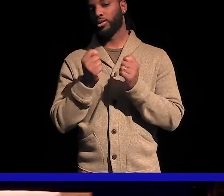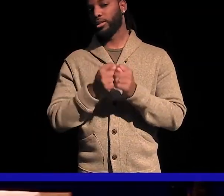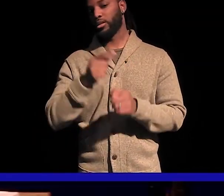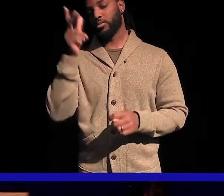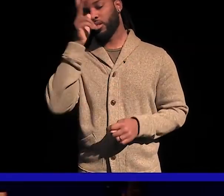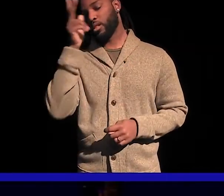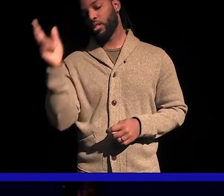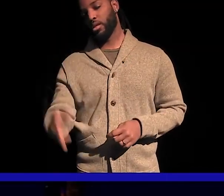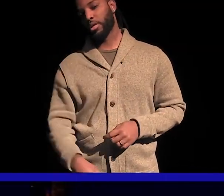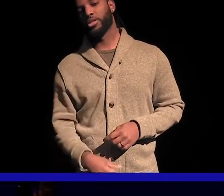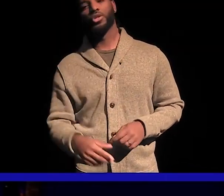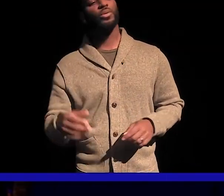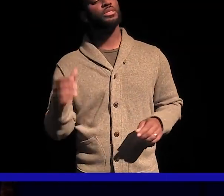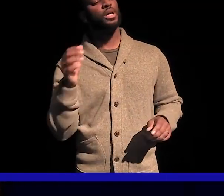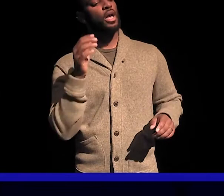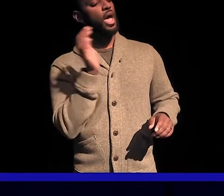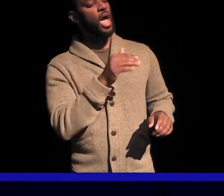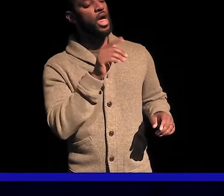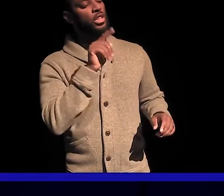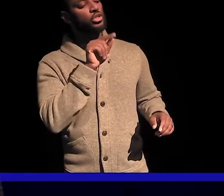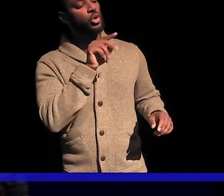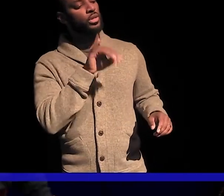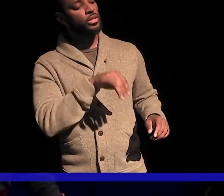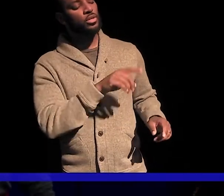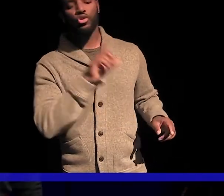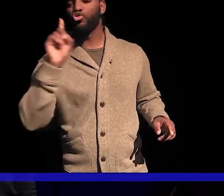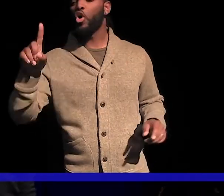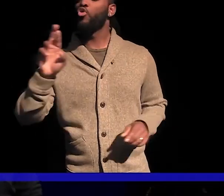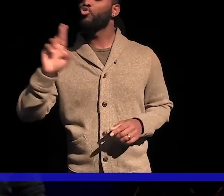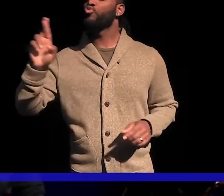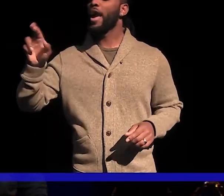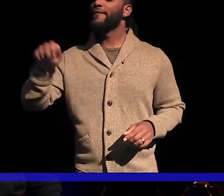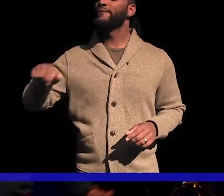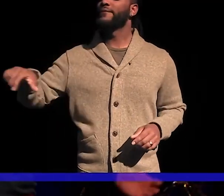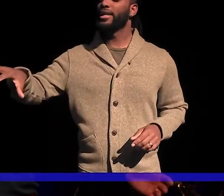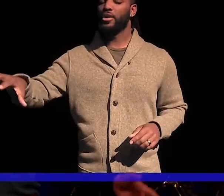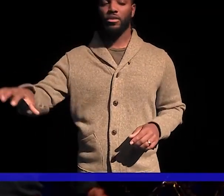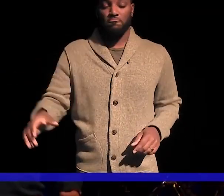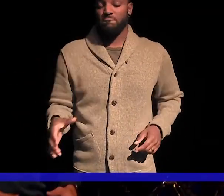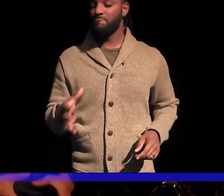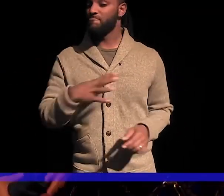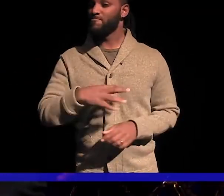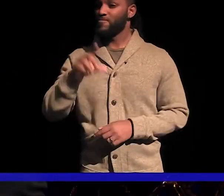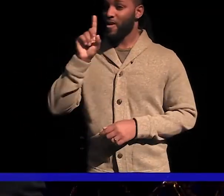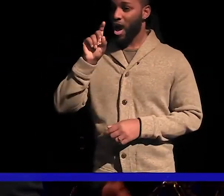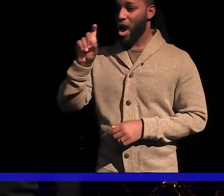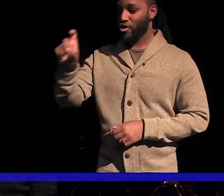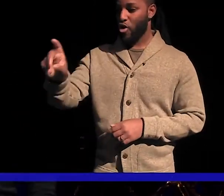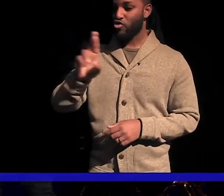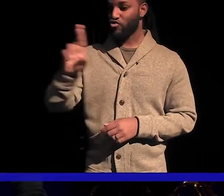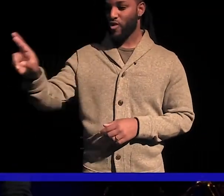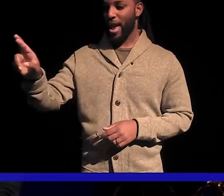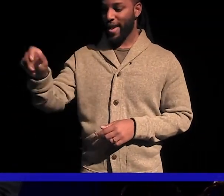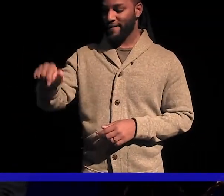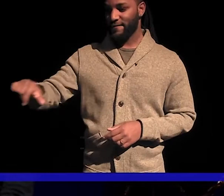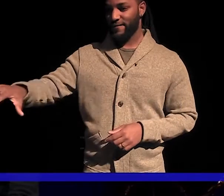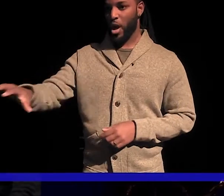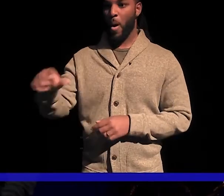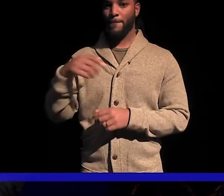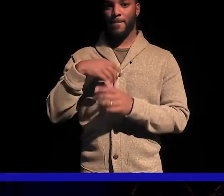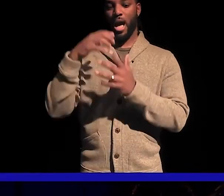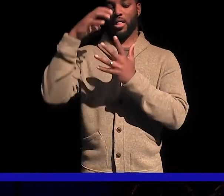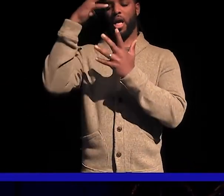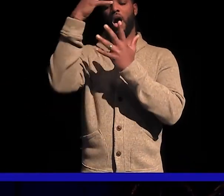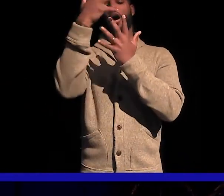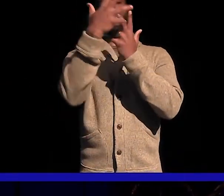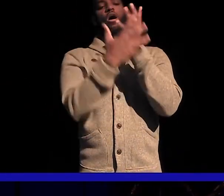says, Latoni, get in, go to right field. I go to right field, the glove is bigger than I am. I'm